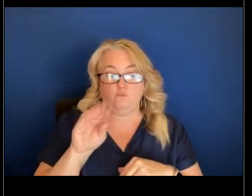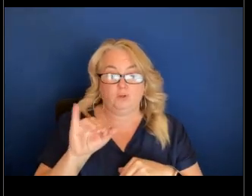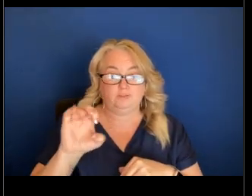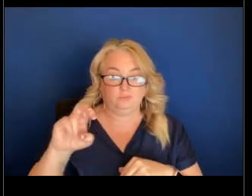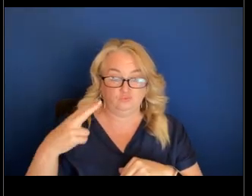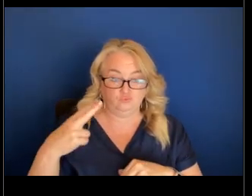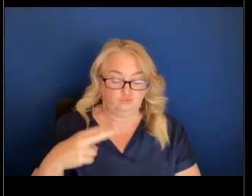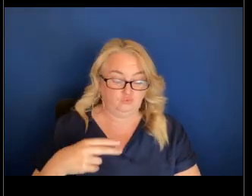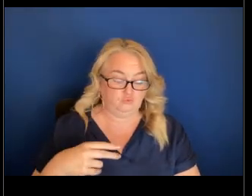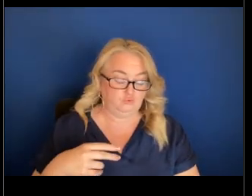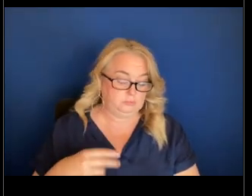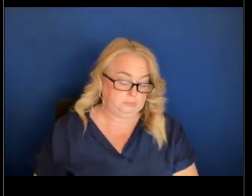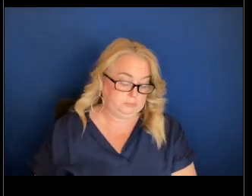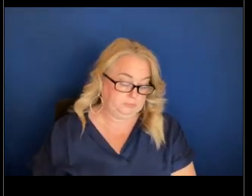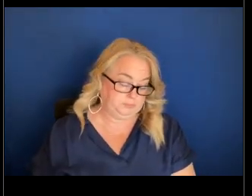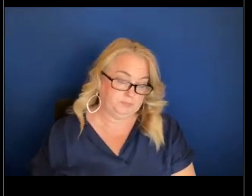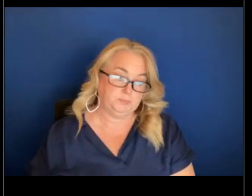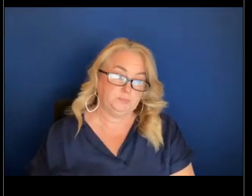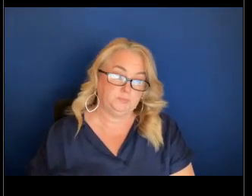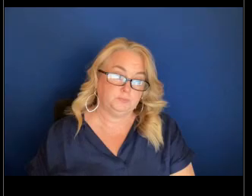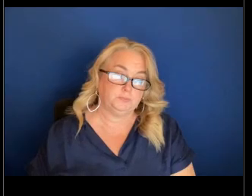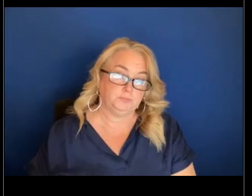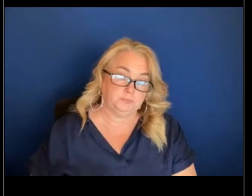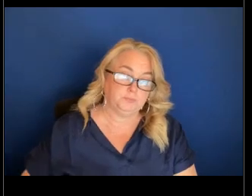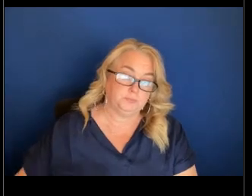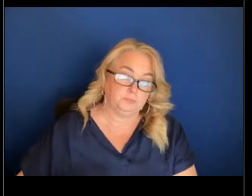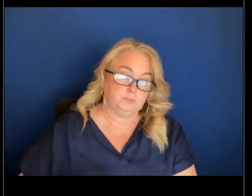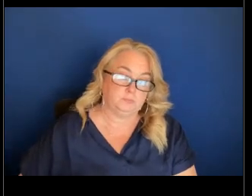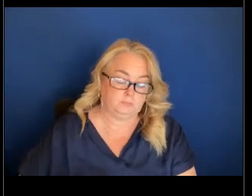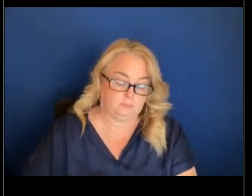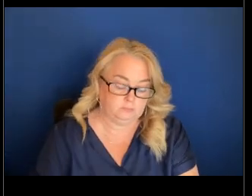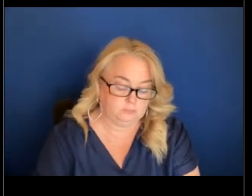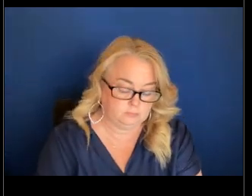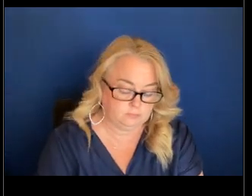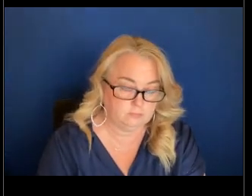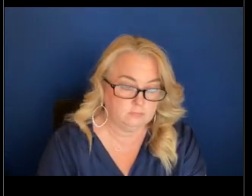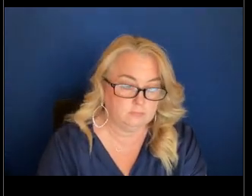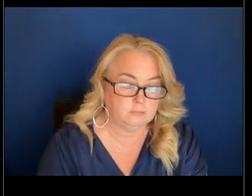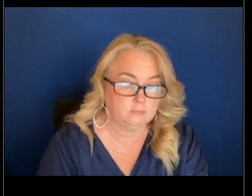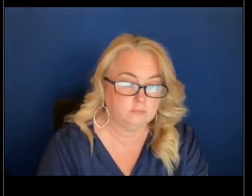the second option, 40 inches above the finished floor.